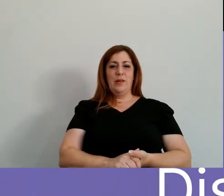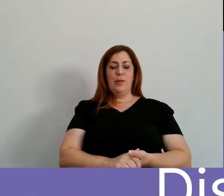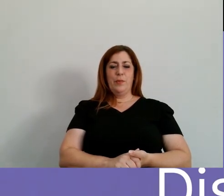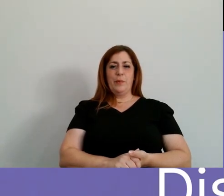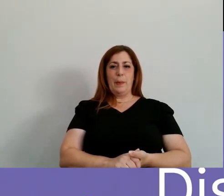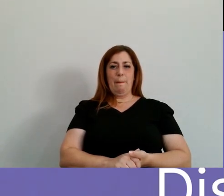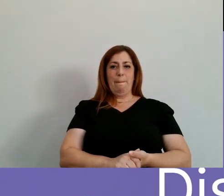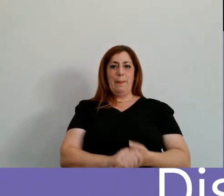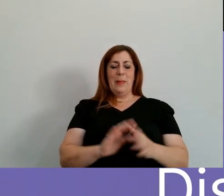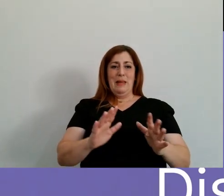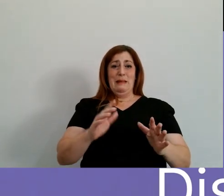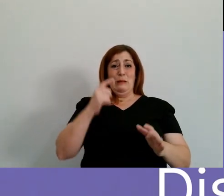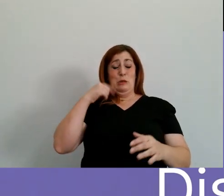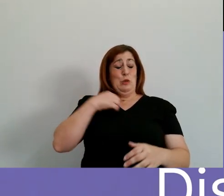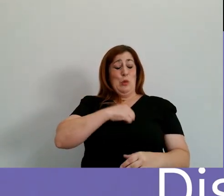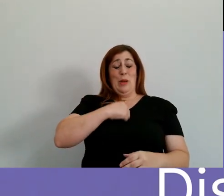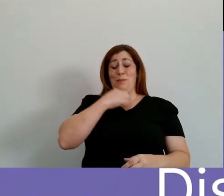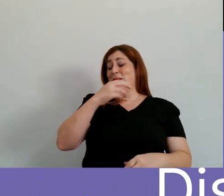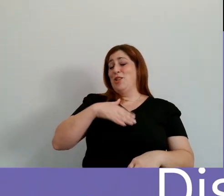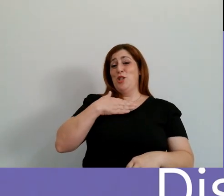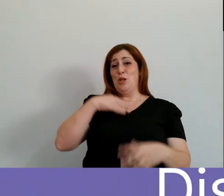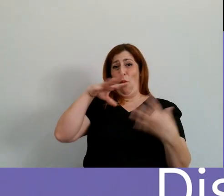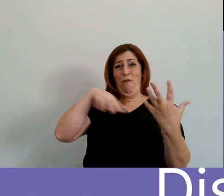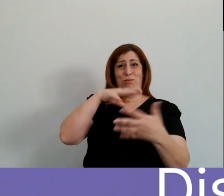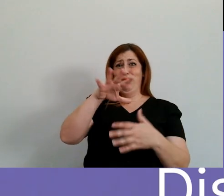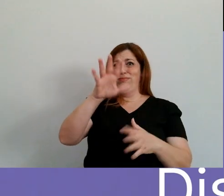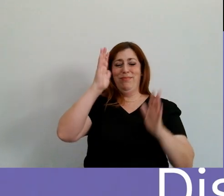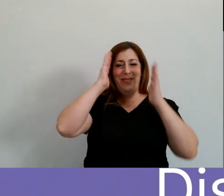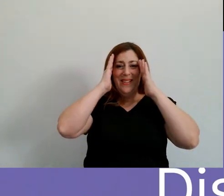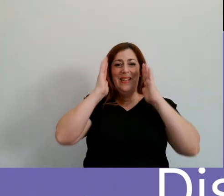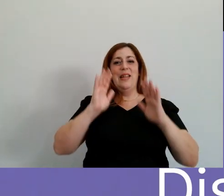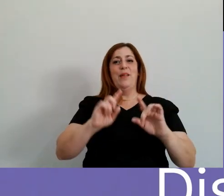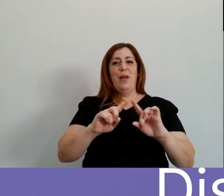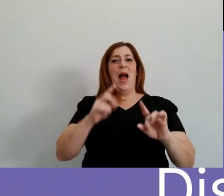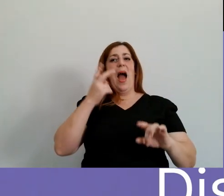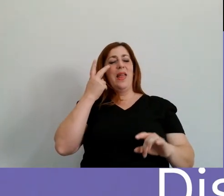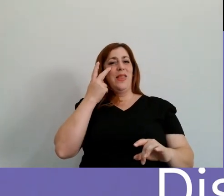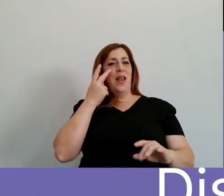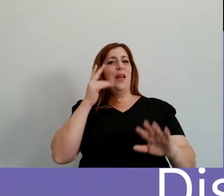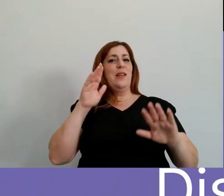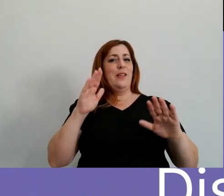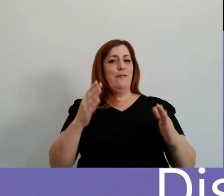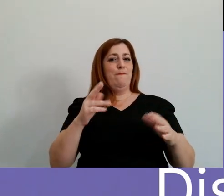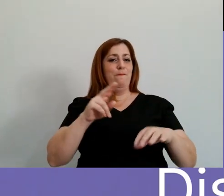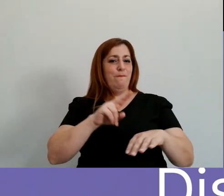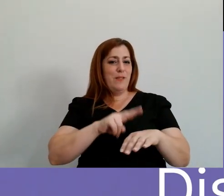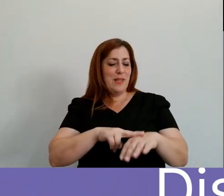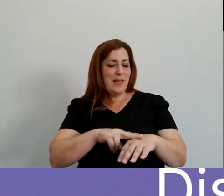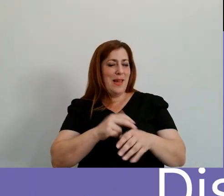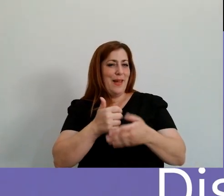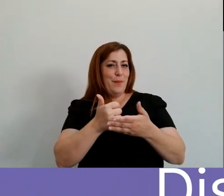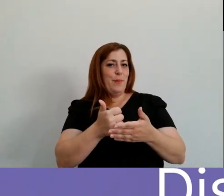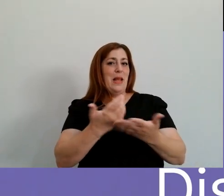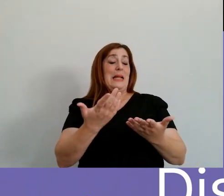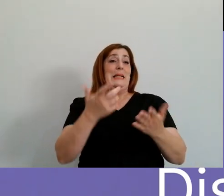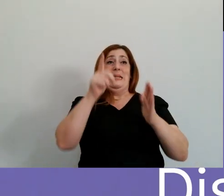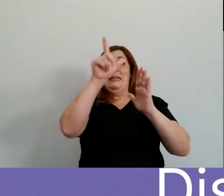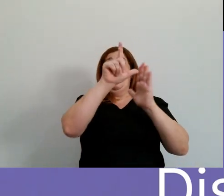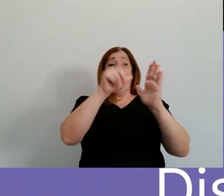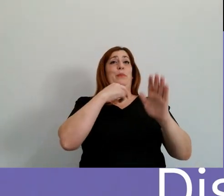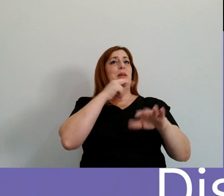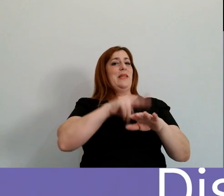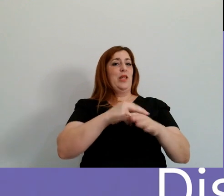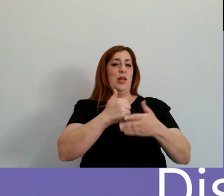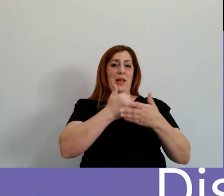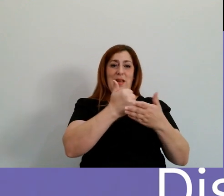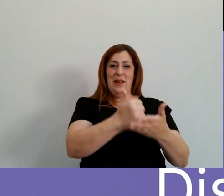question. Okay, no worries. I'm trying to Yeah. see how best to, well, with legal, I can't really help with that either. I'm